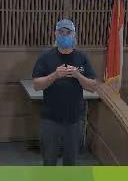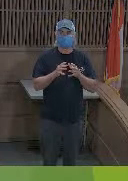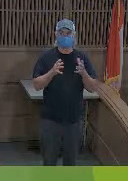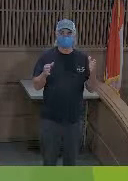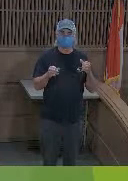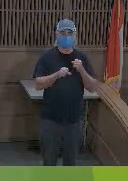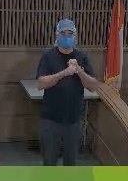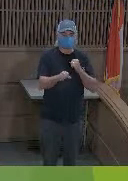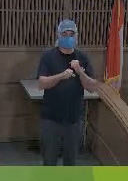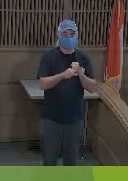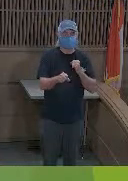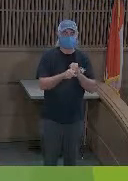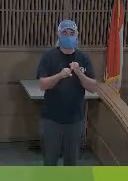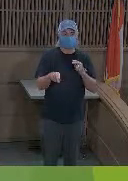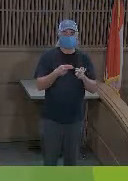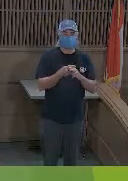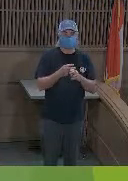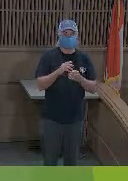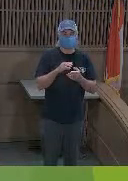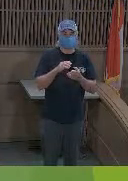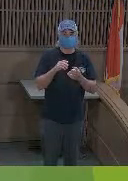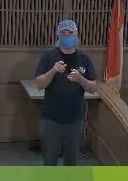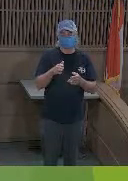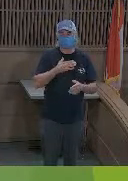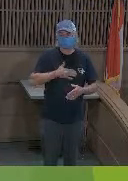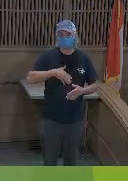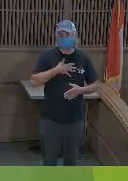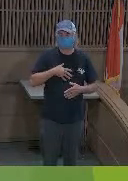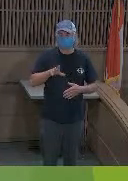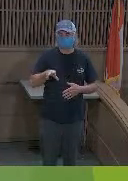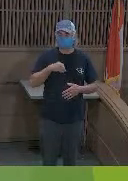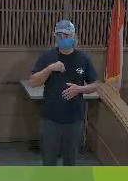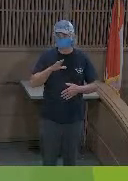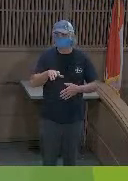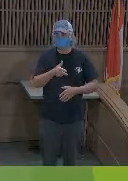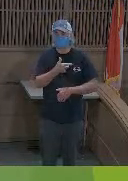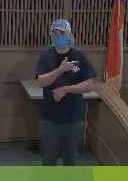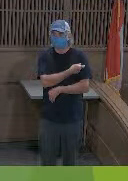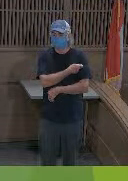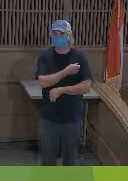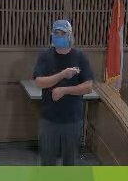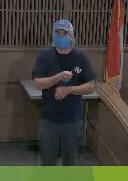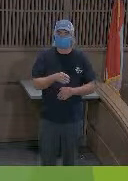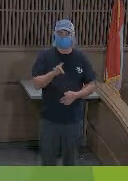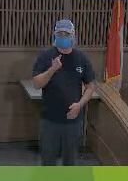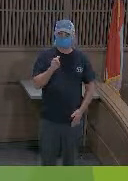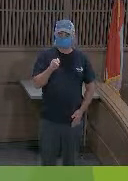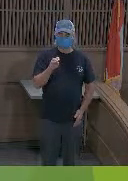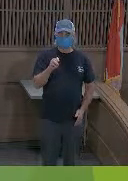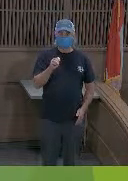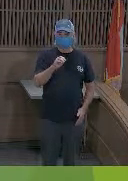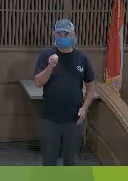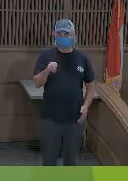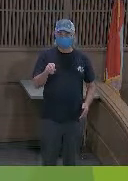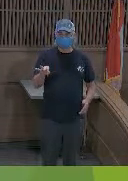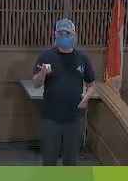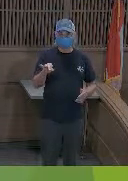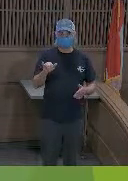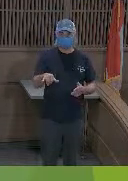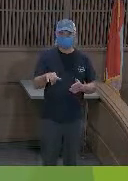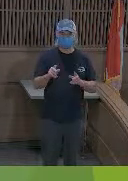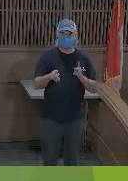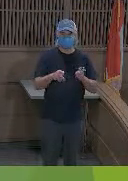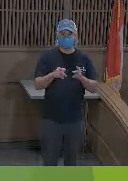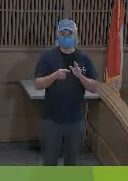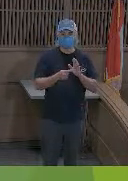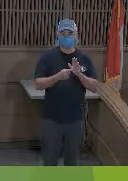ad, and I think most recently 83% of the patients who are in the hospital were unvaccinated. This